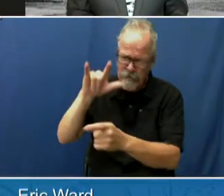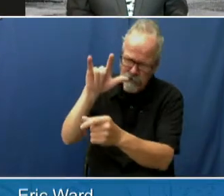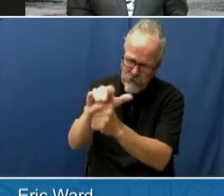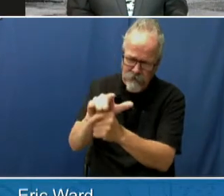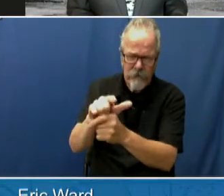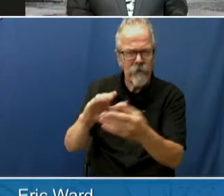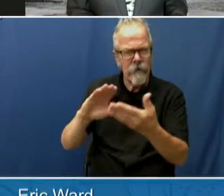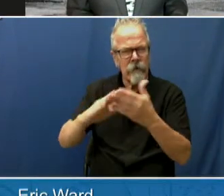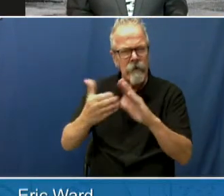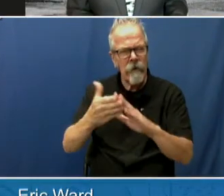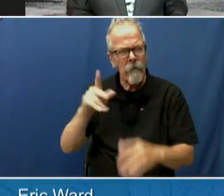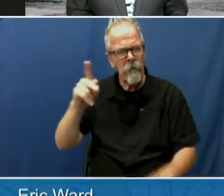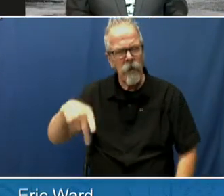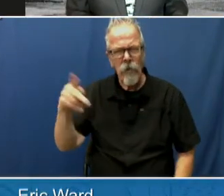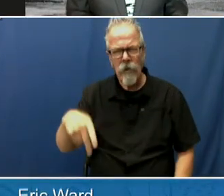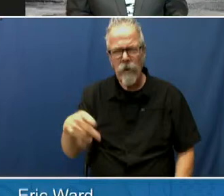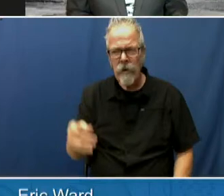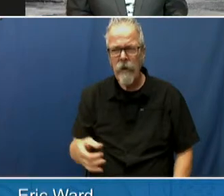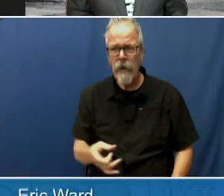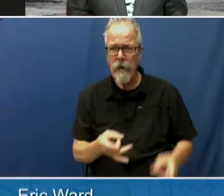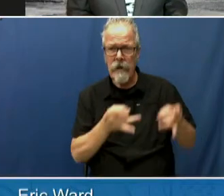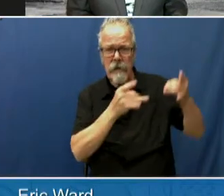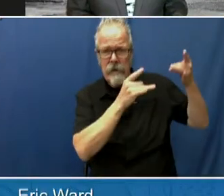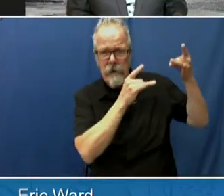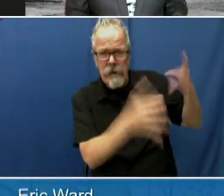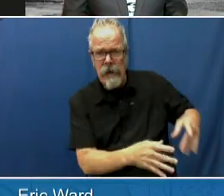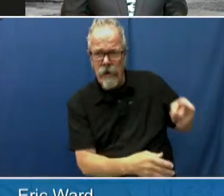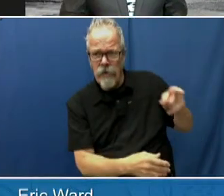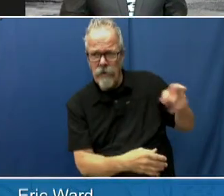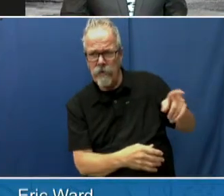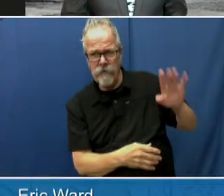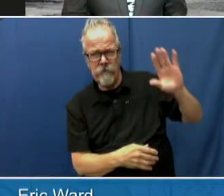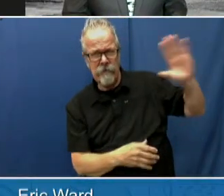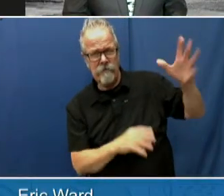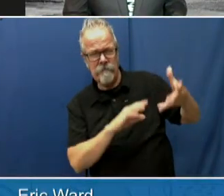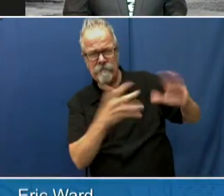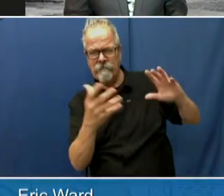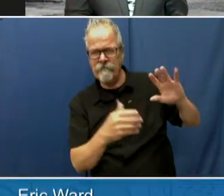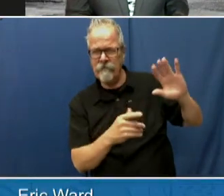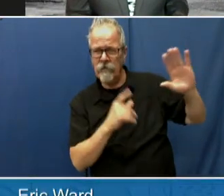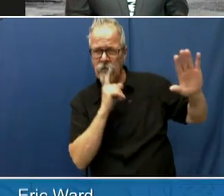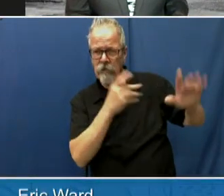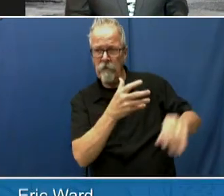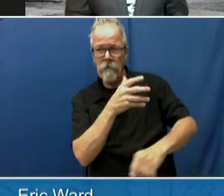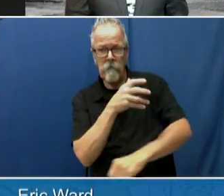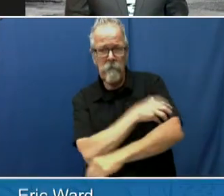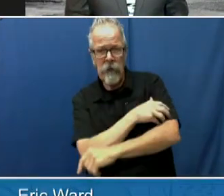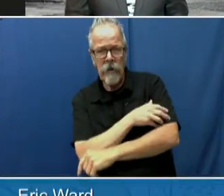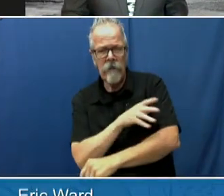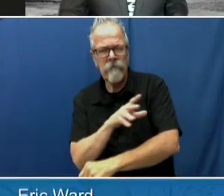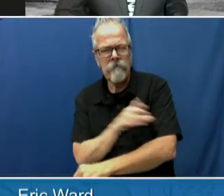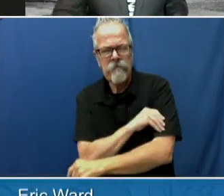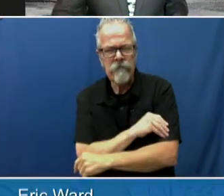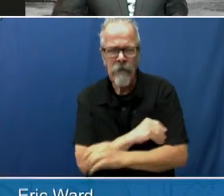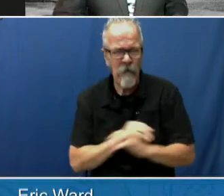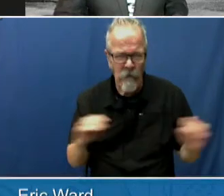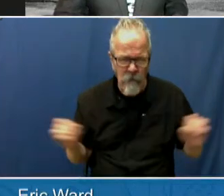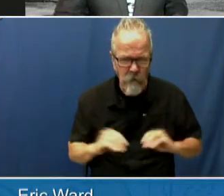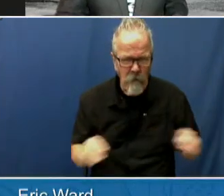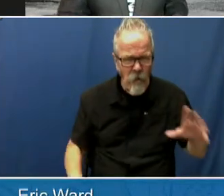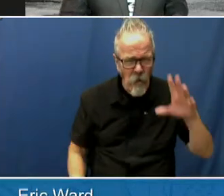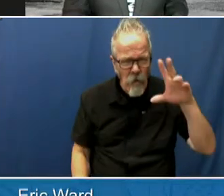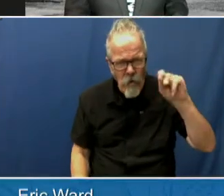aren't powerless. Just the opposite. When elected officials,